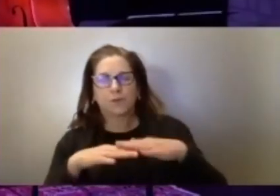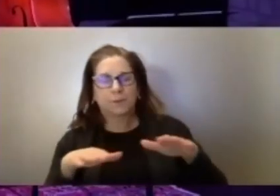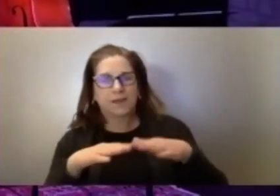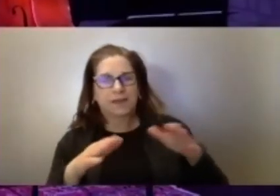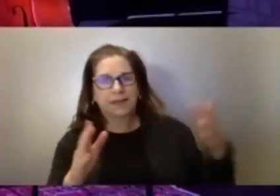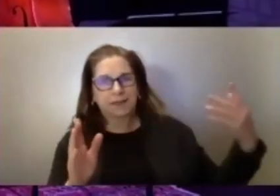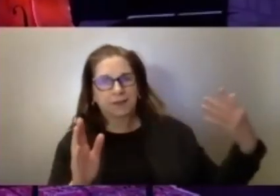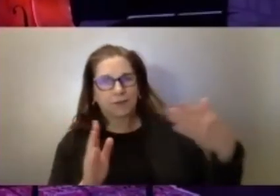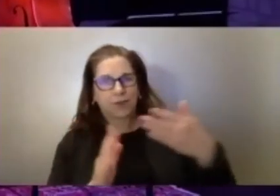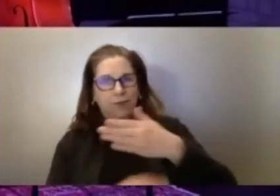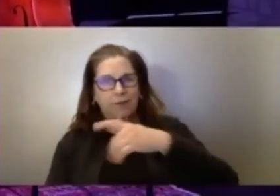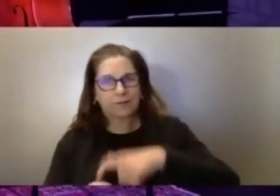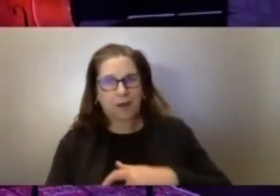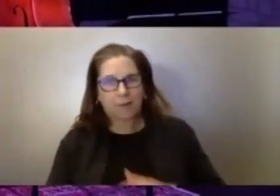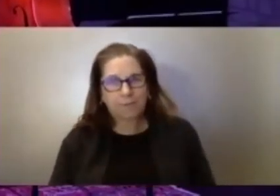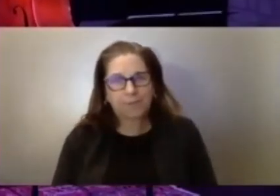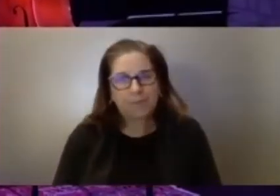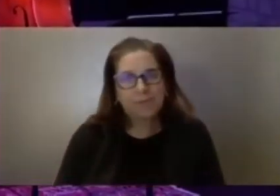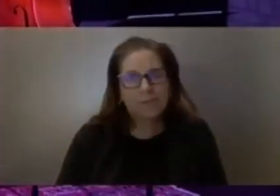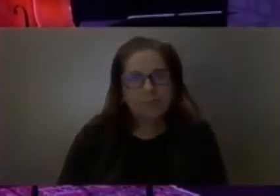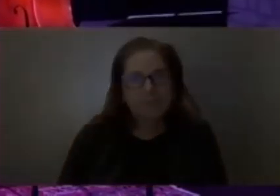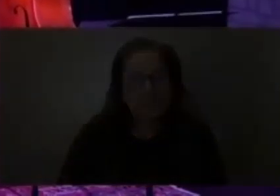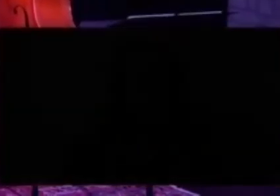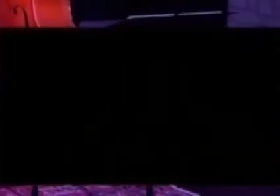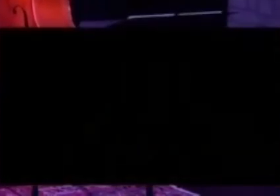us, swimming through time.